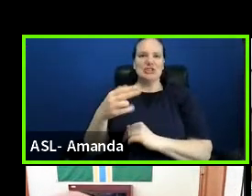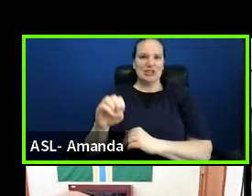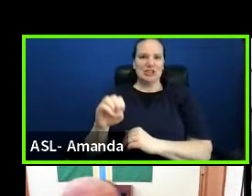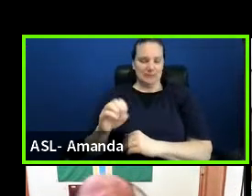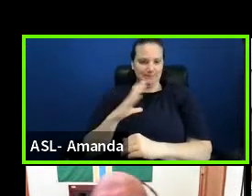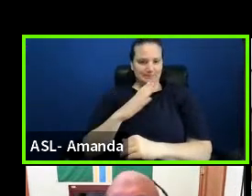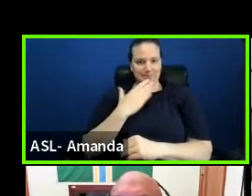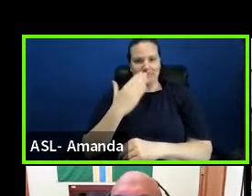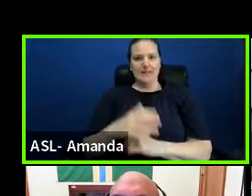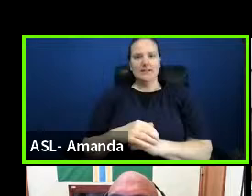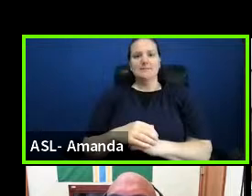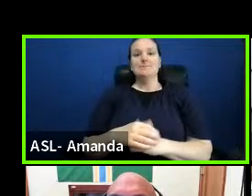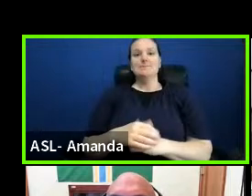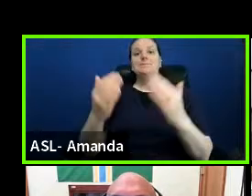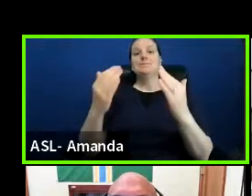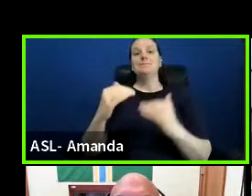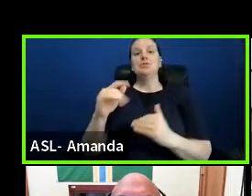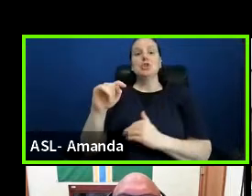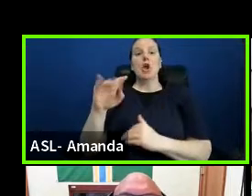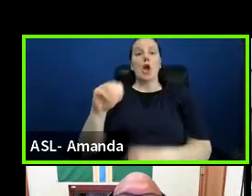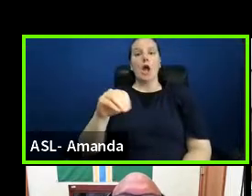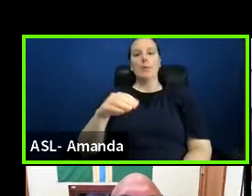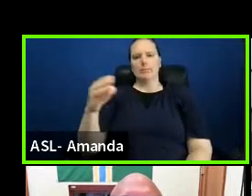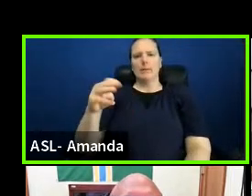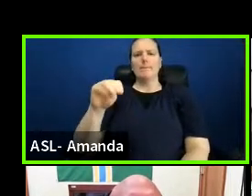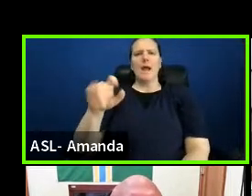you. Let's go to Tom and then Michael.